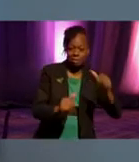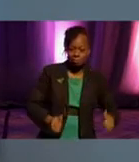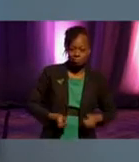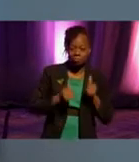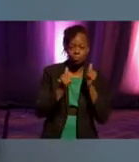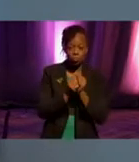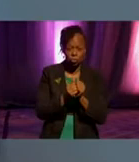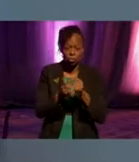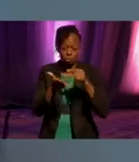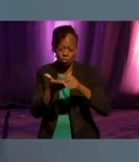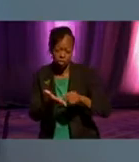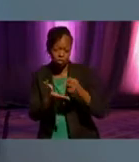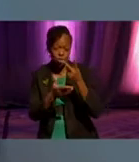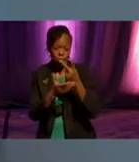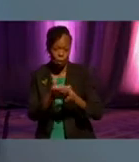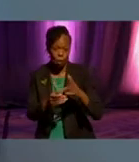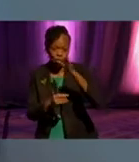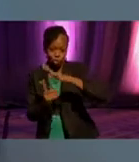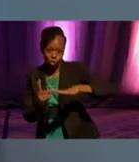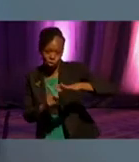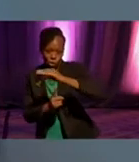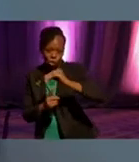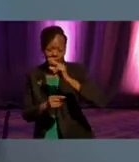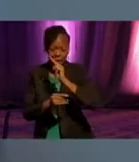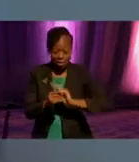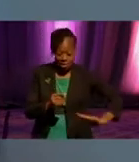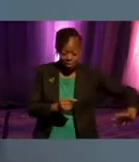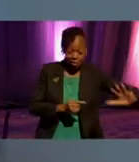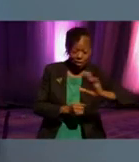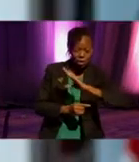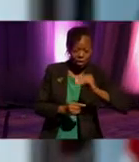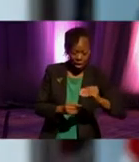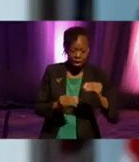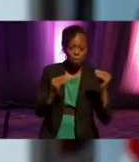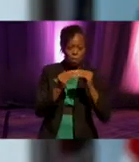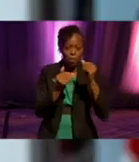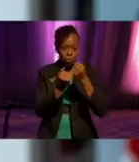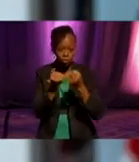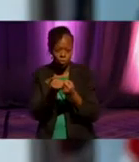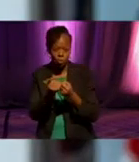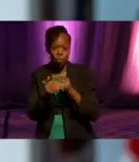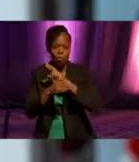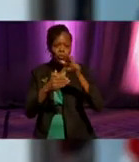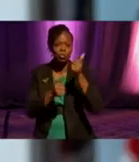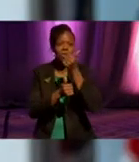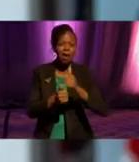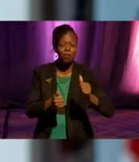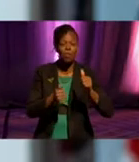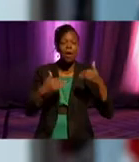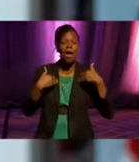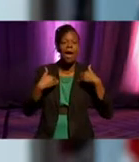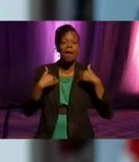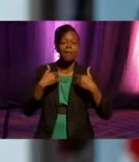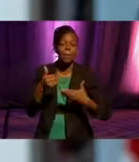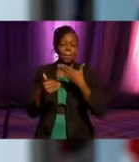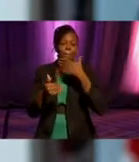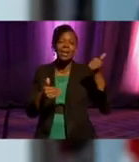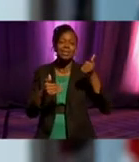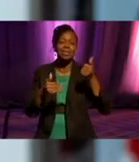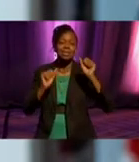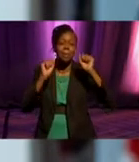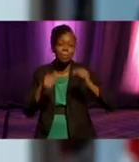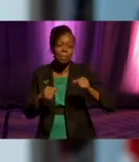locally and nationally, as well as familiar support, so everyone achieves their optimal level of health. A stimulating